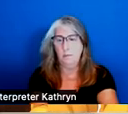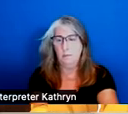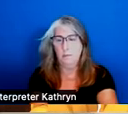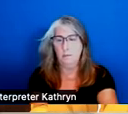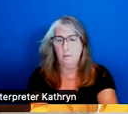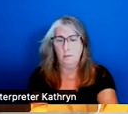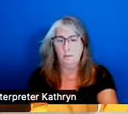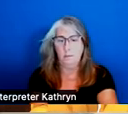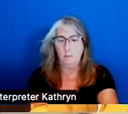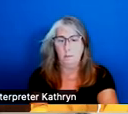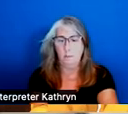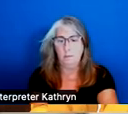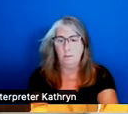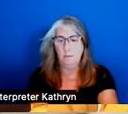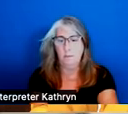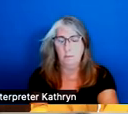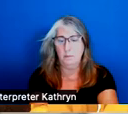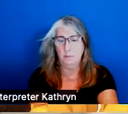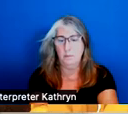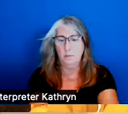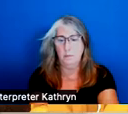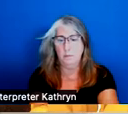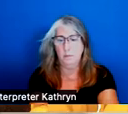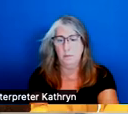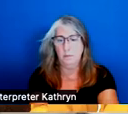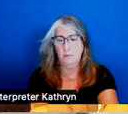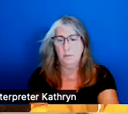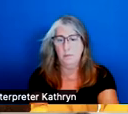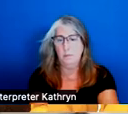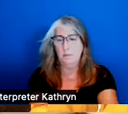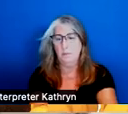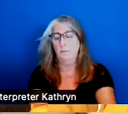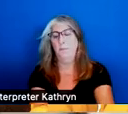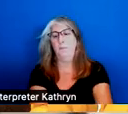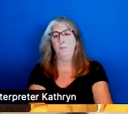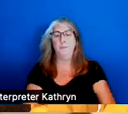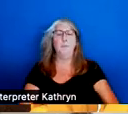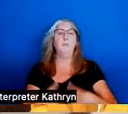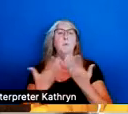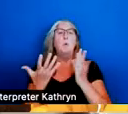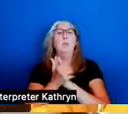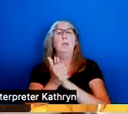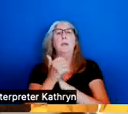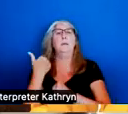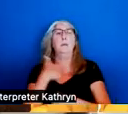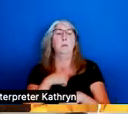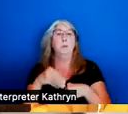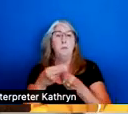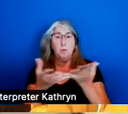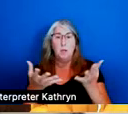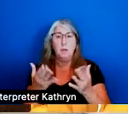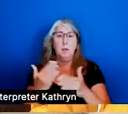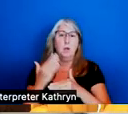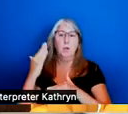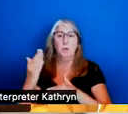fellow advocates in this struggle and in this movement. What are the gifts that we bring, our superpowers, our joys, the joy that we